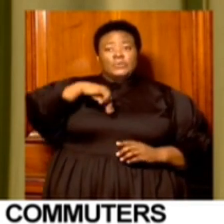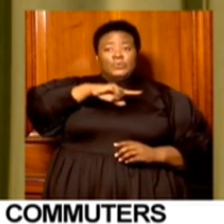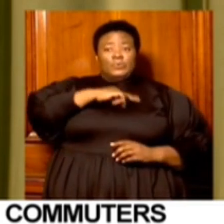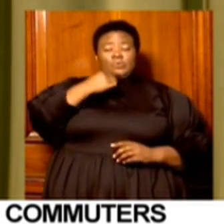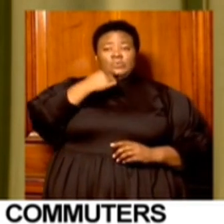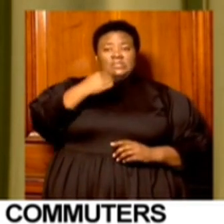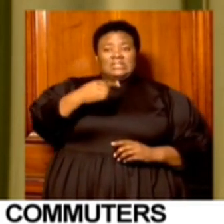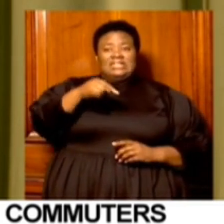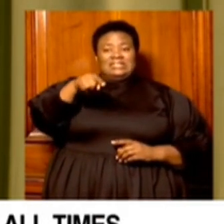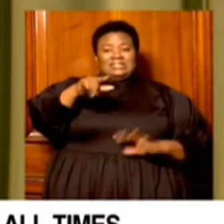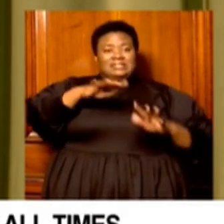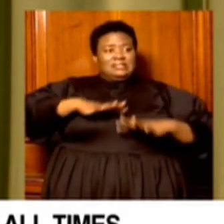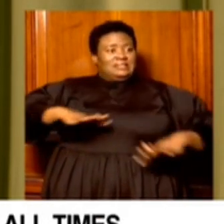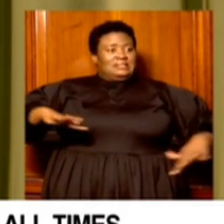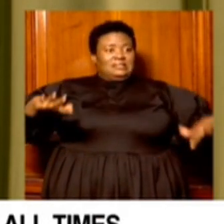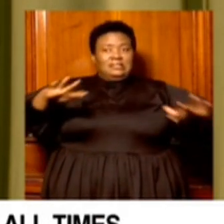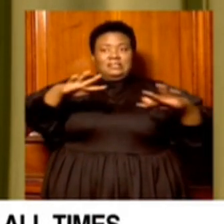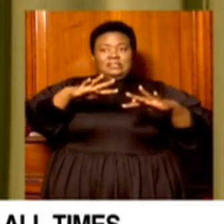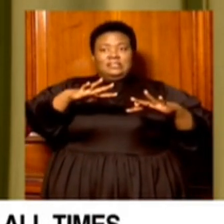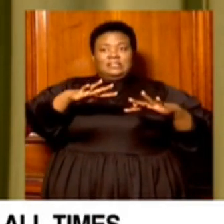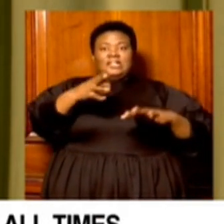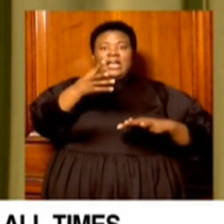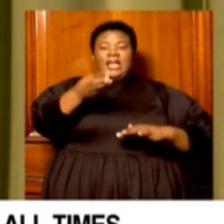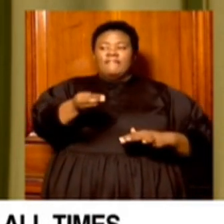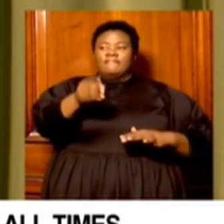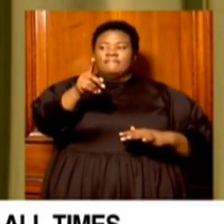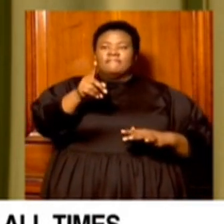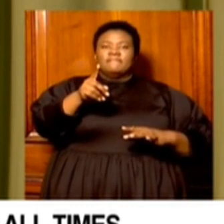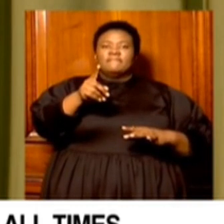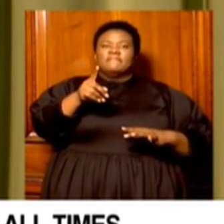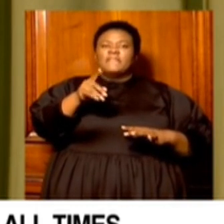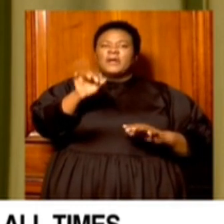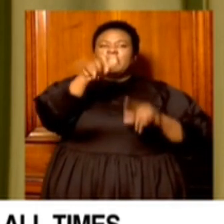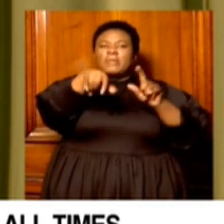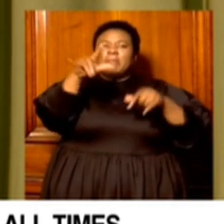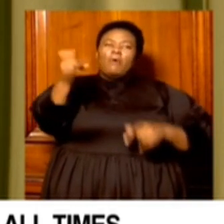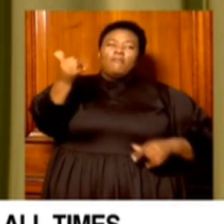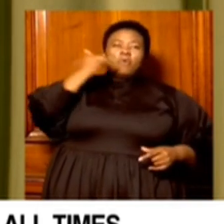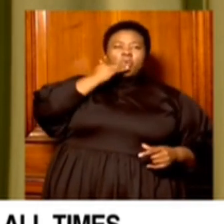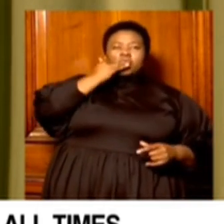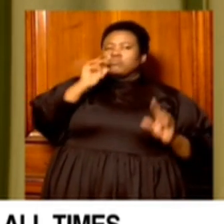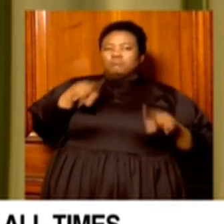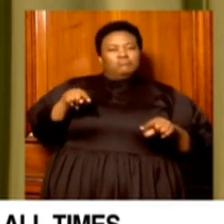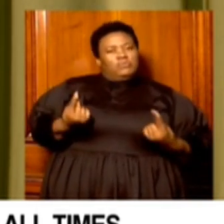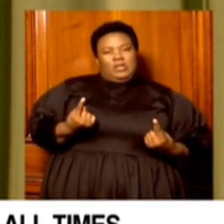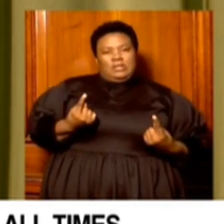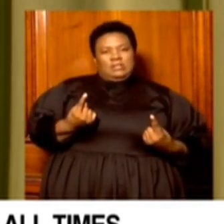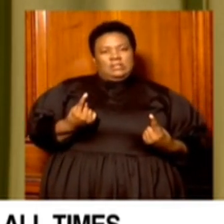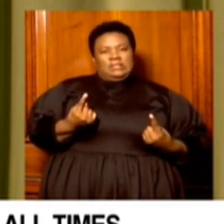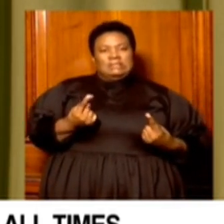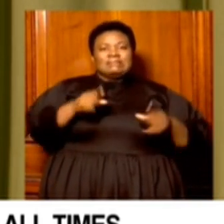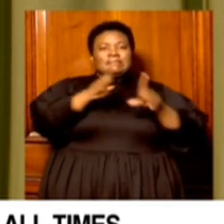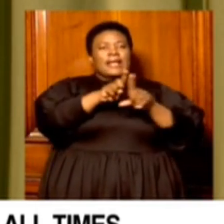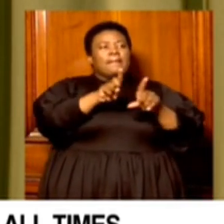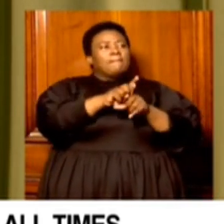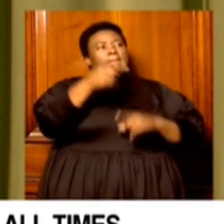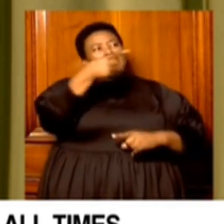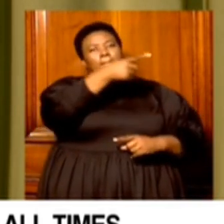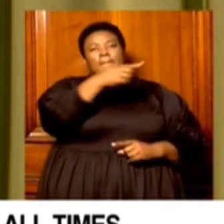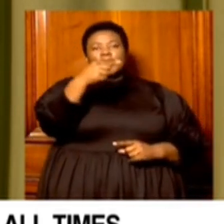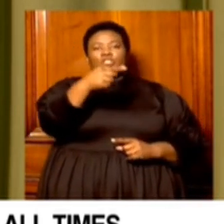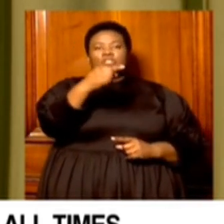does not have a phone-in infrastructure as we do have at